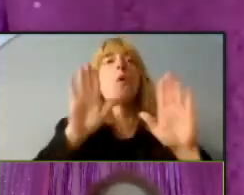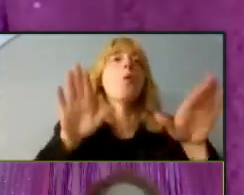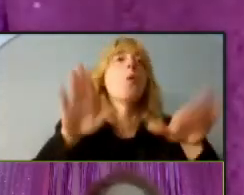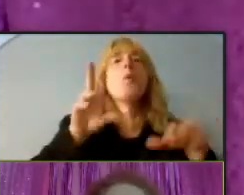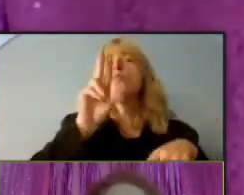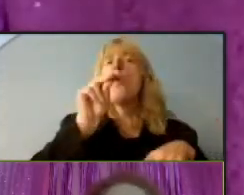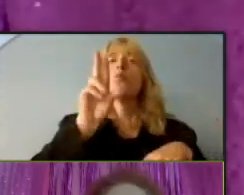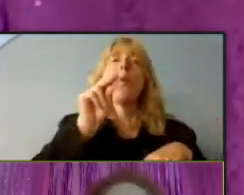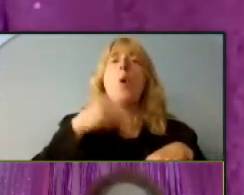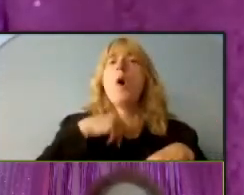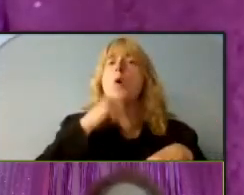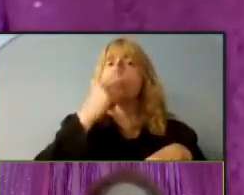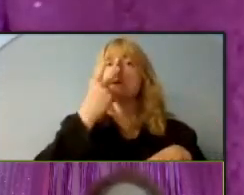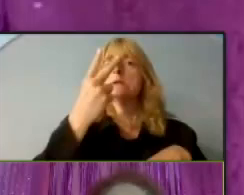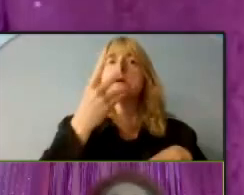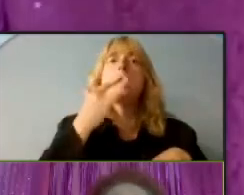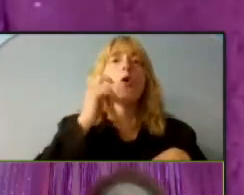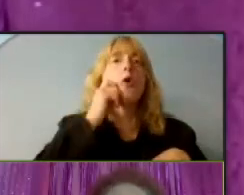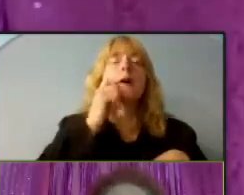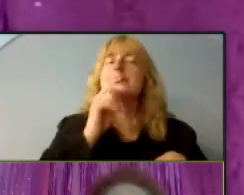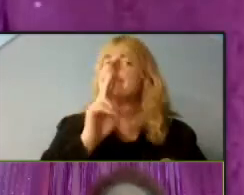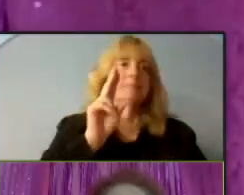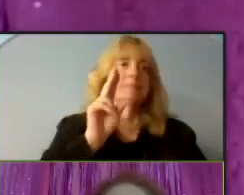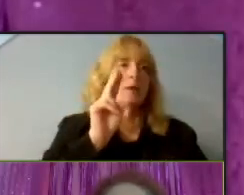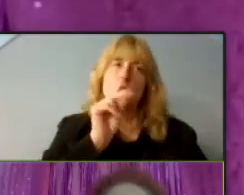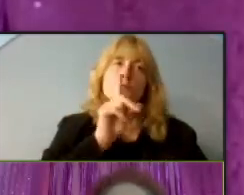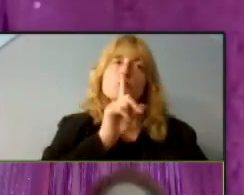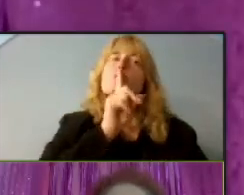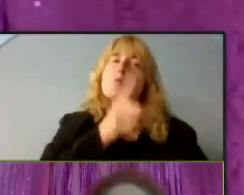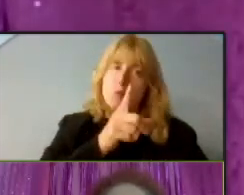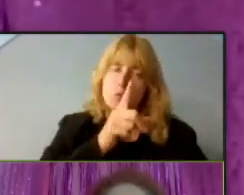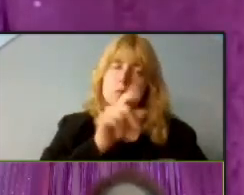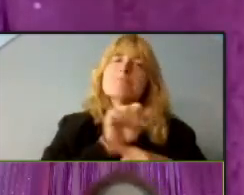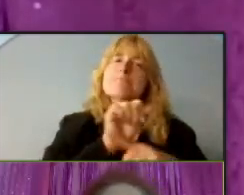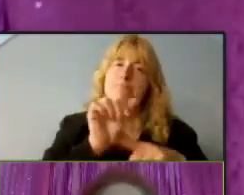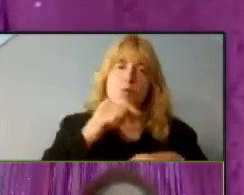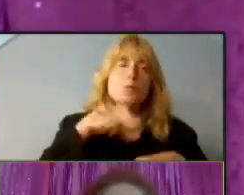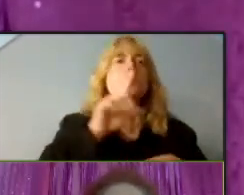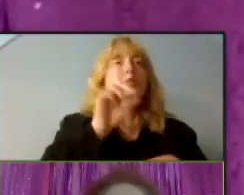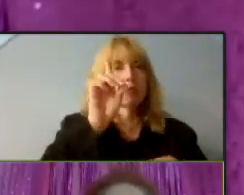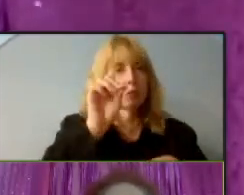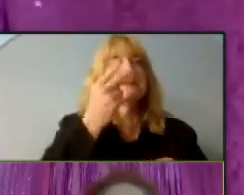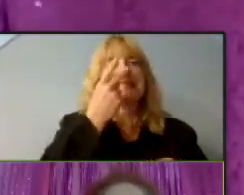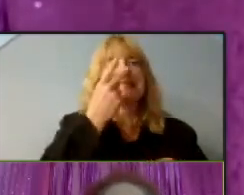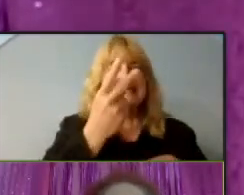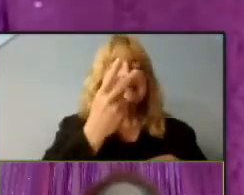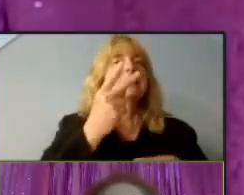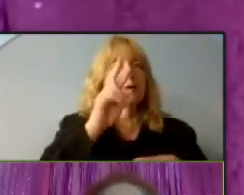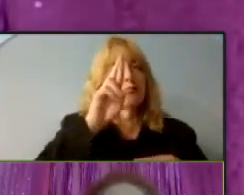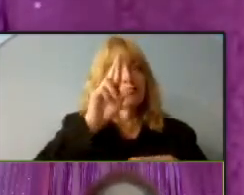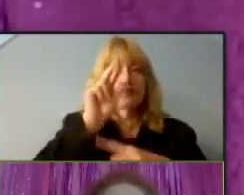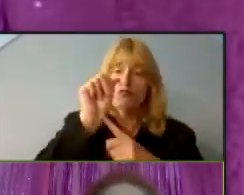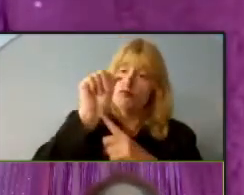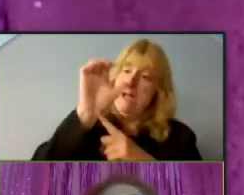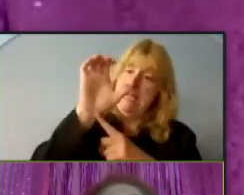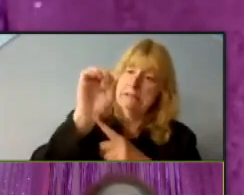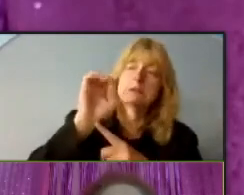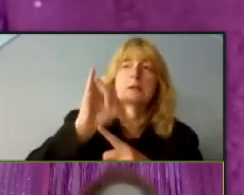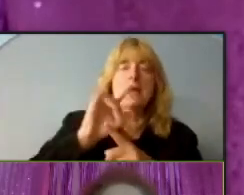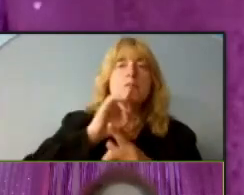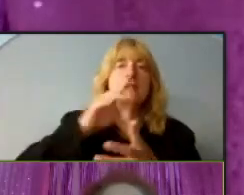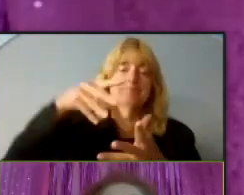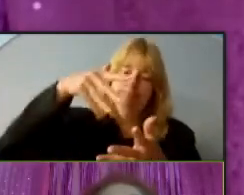don't see race. Yes, you do. We all do. How could you not? Race is embedded in the very fabric